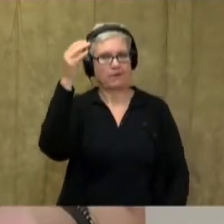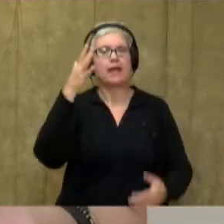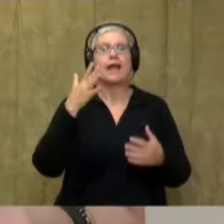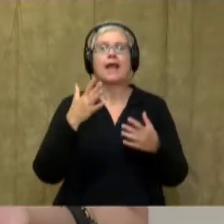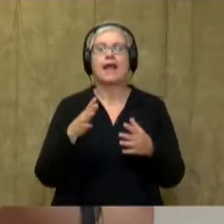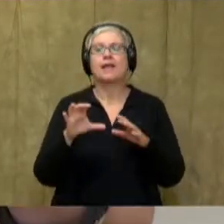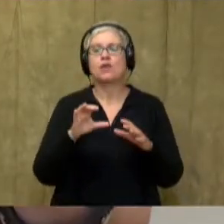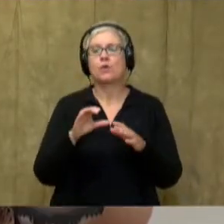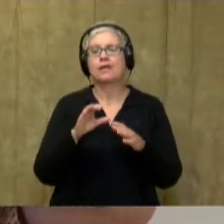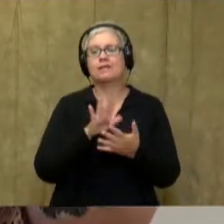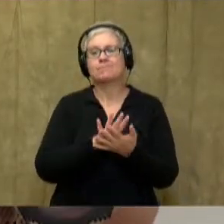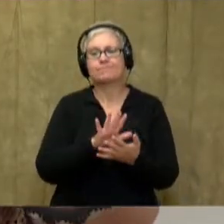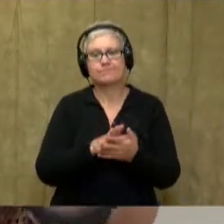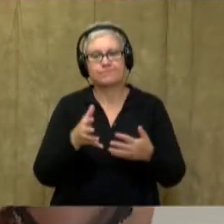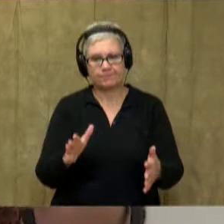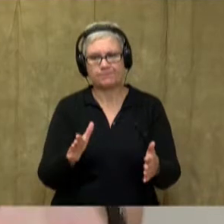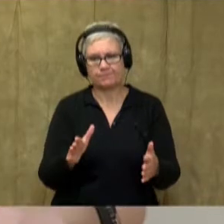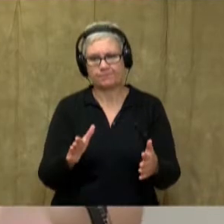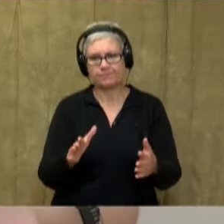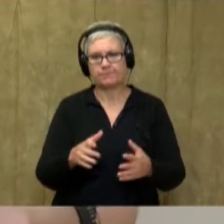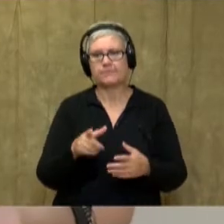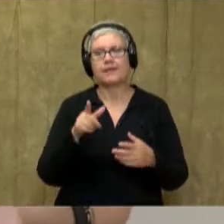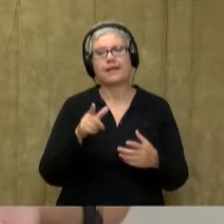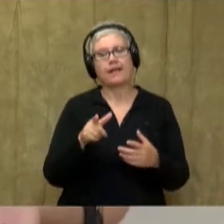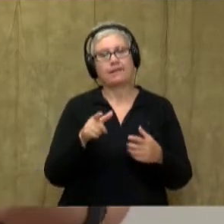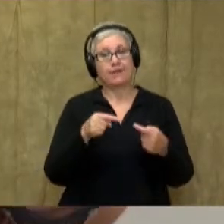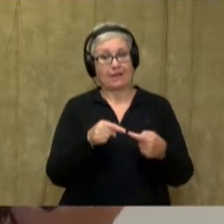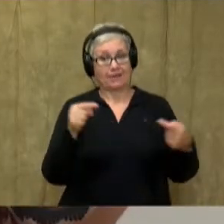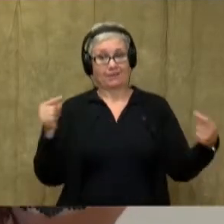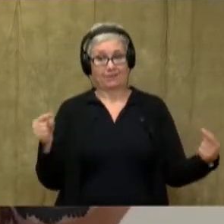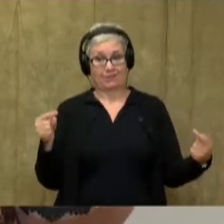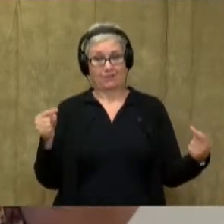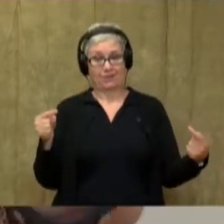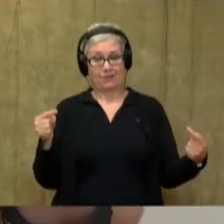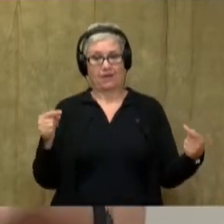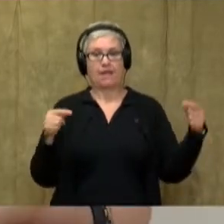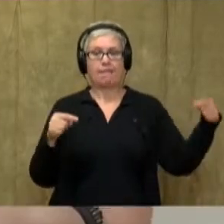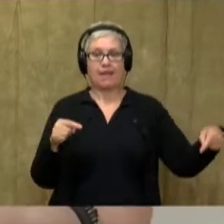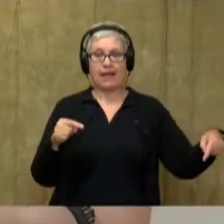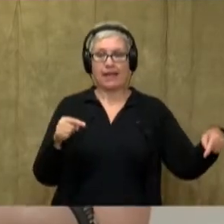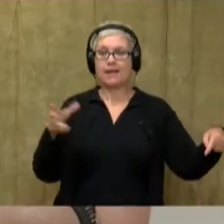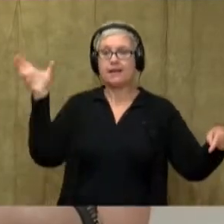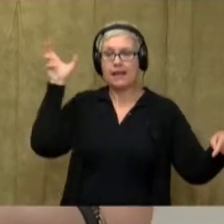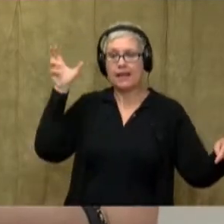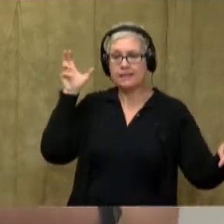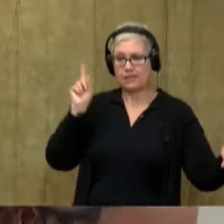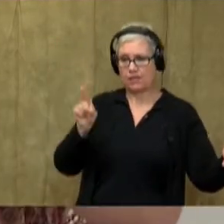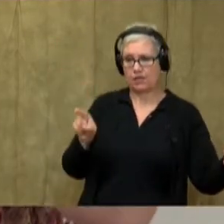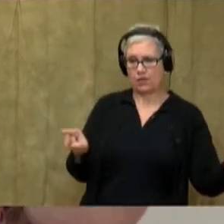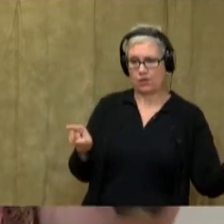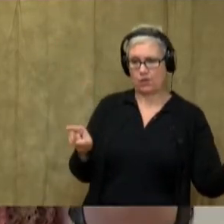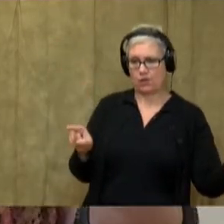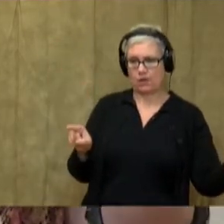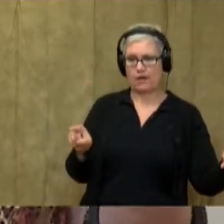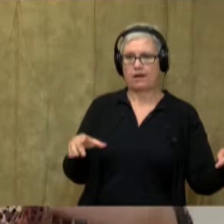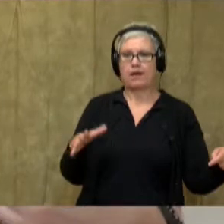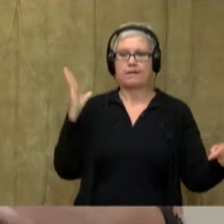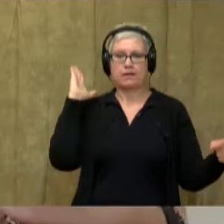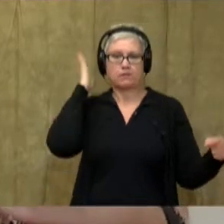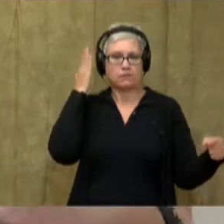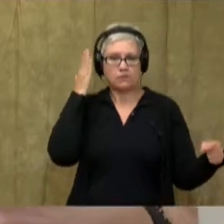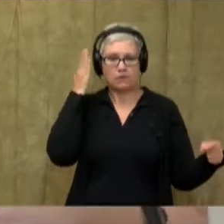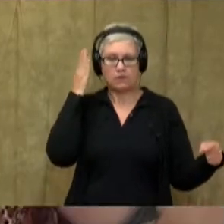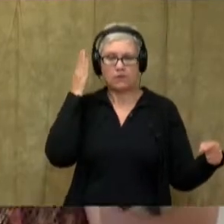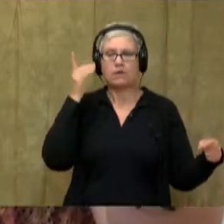academic way so that people who disagree with you know how to hear what you say. And they don't just automatically shut you